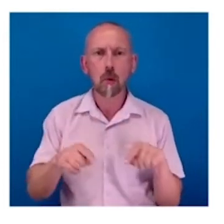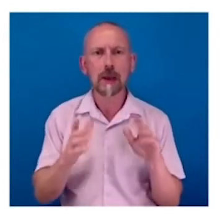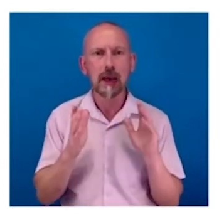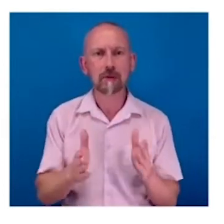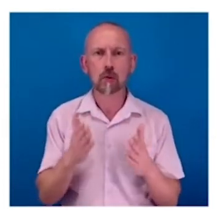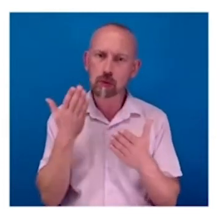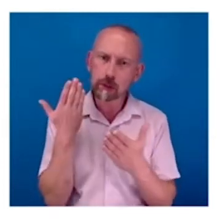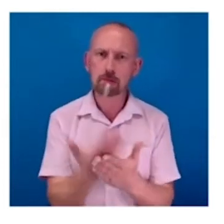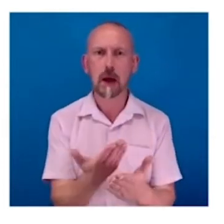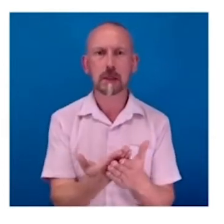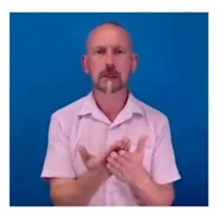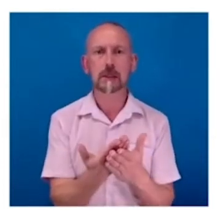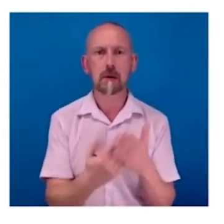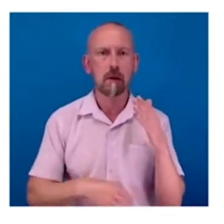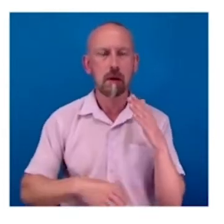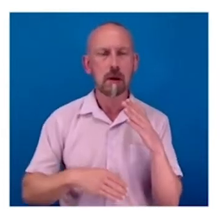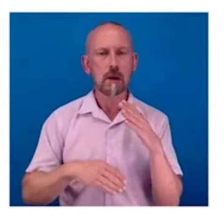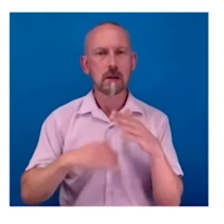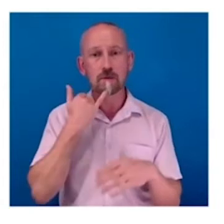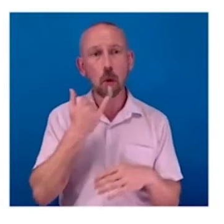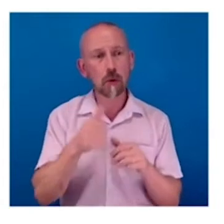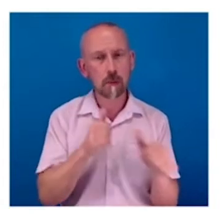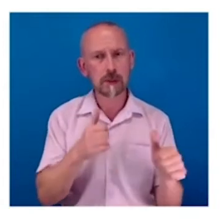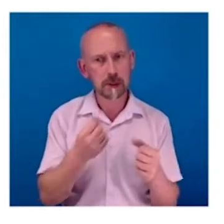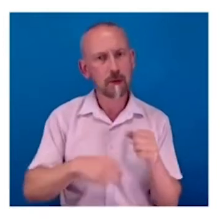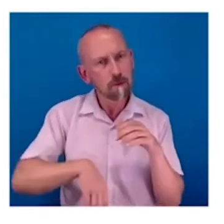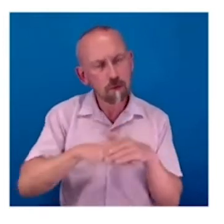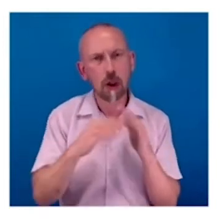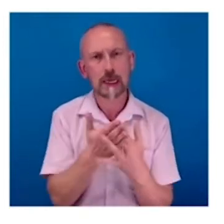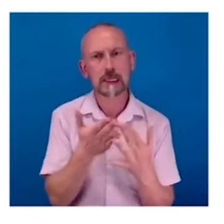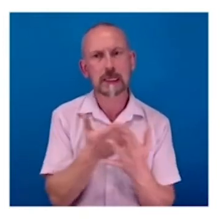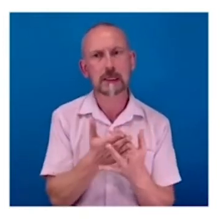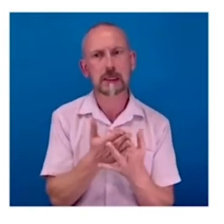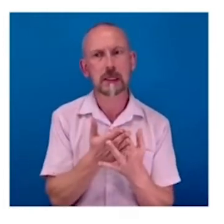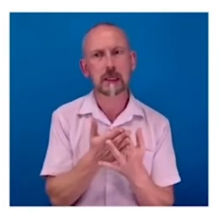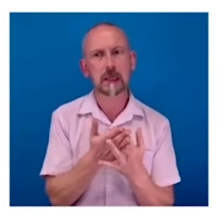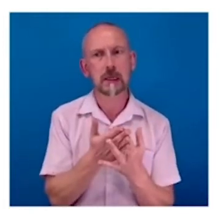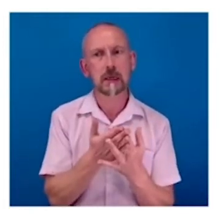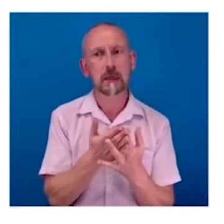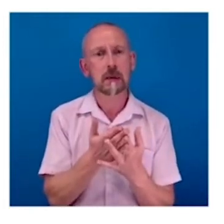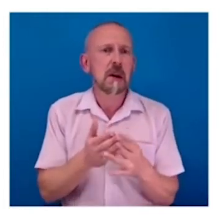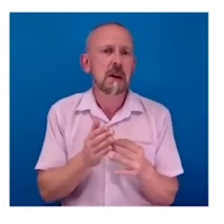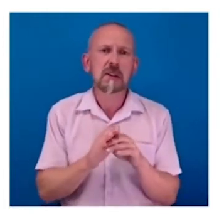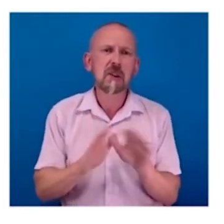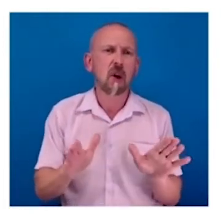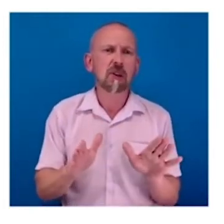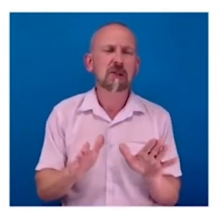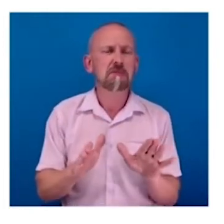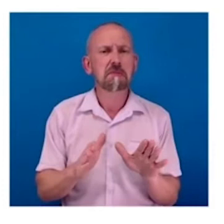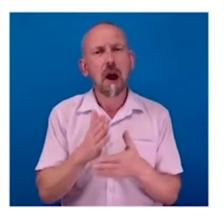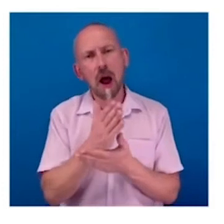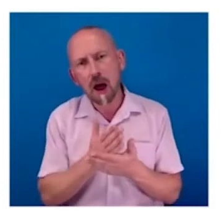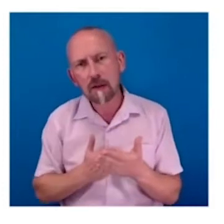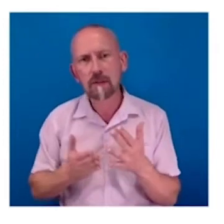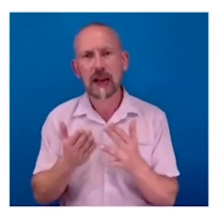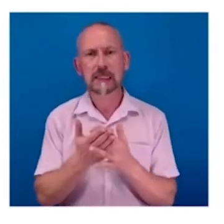full accessibilities. Okay, not half, not 3/4, not. We want to have full